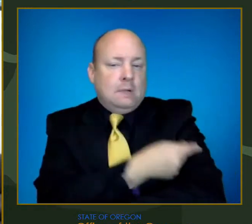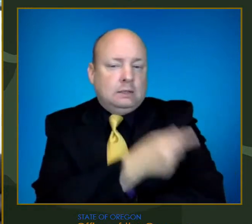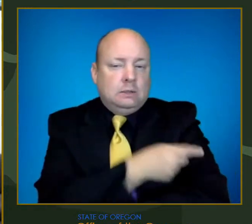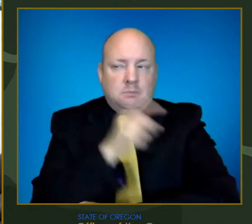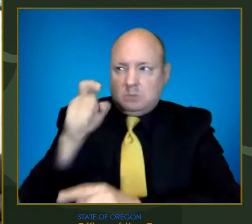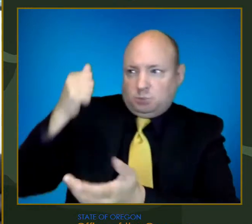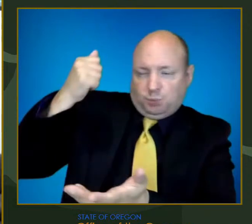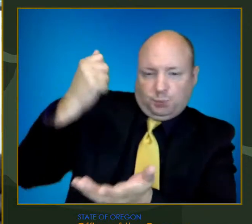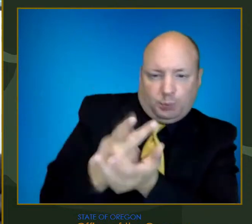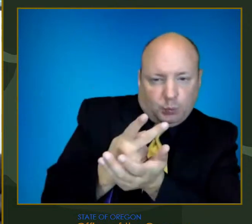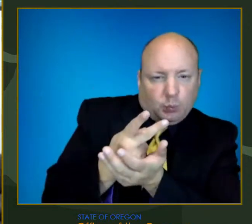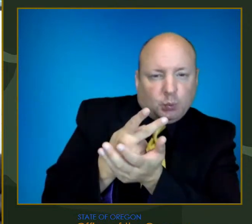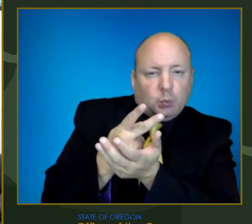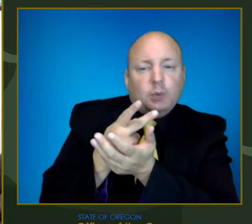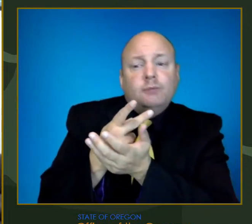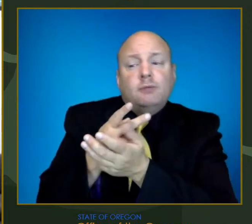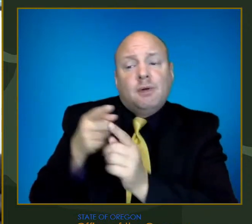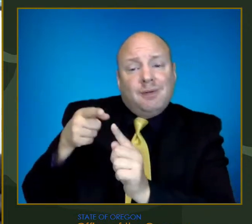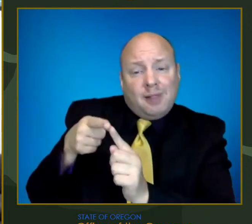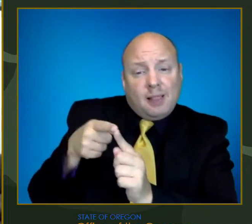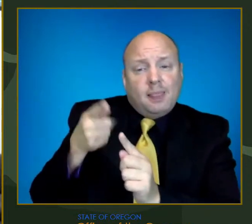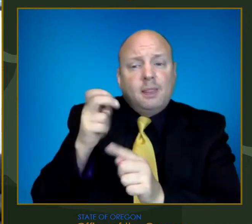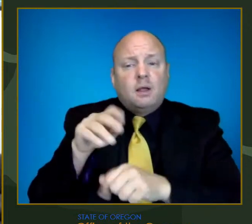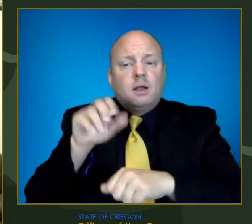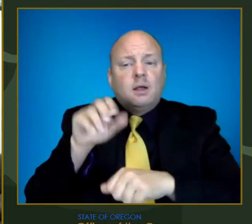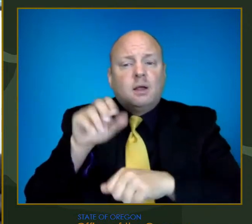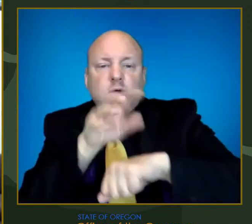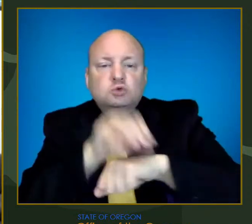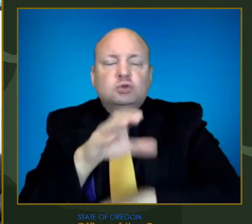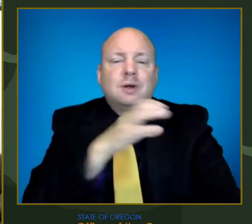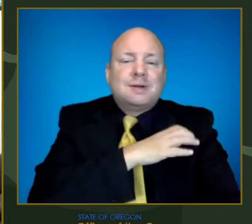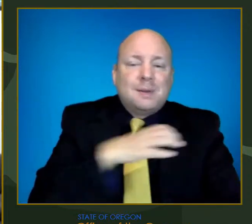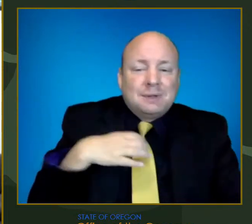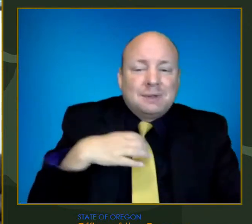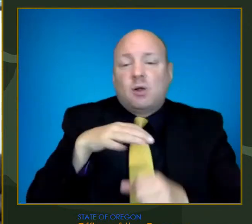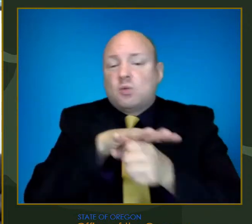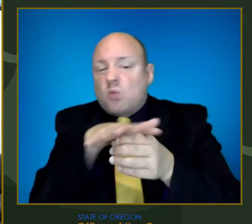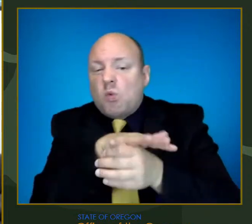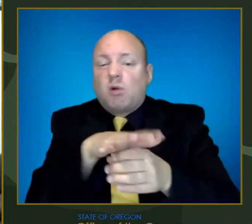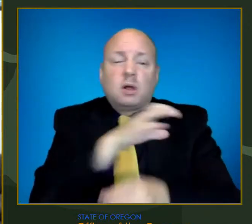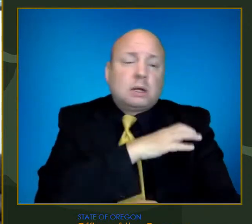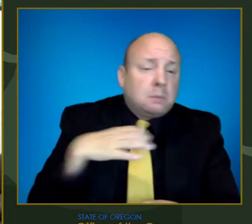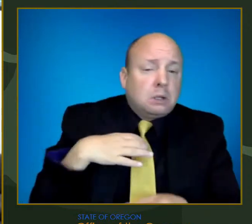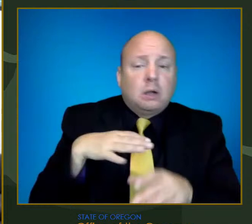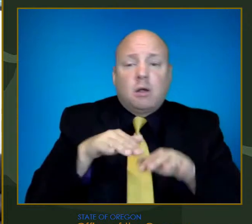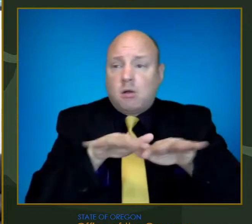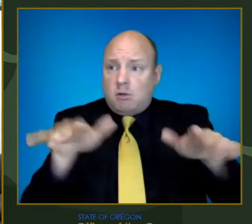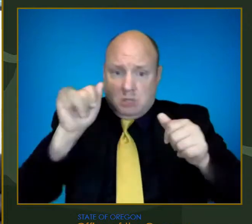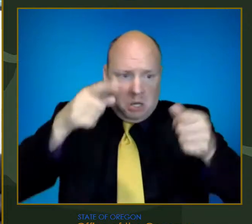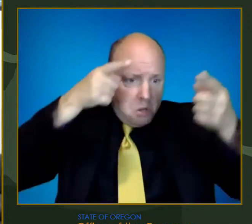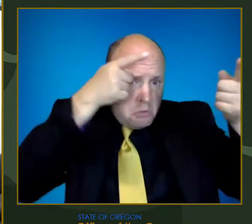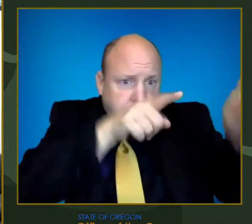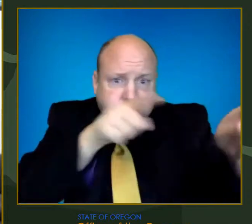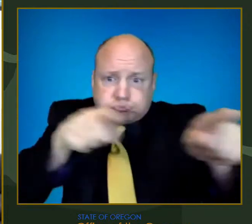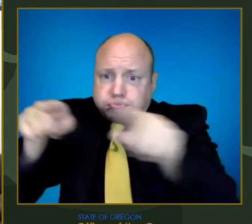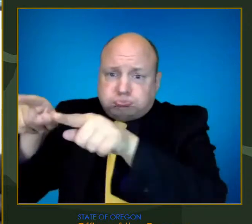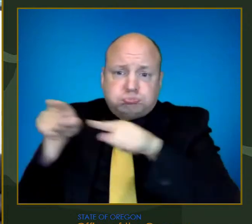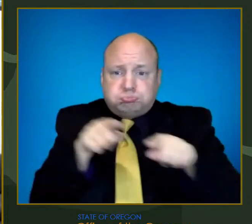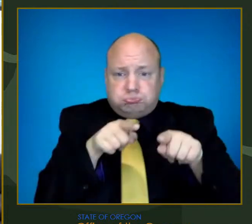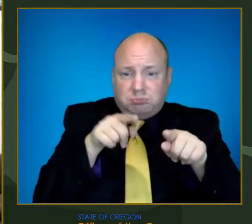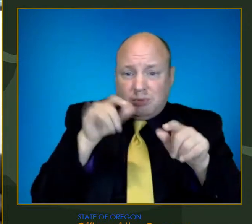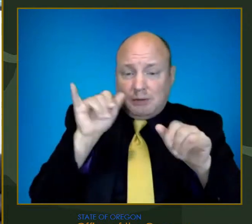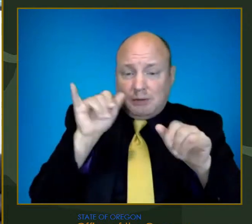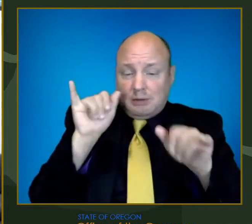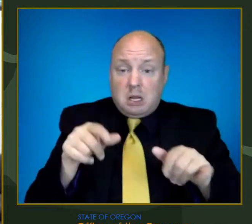on Immunization Practices, and then we have a local advisory committee process that we go through. I would anticipate that that would be the way a vaccine